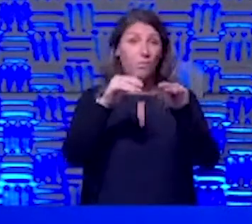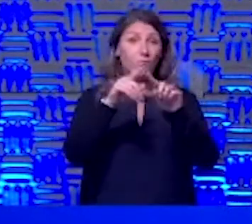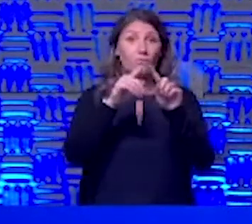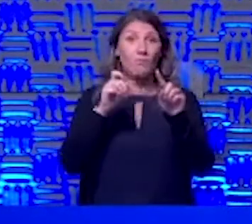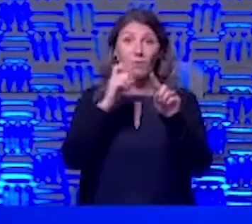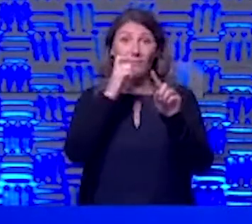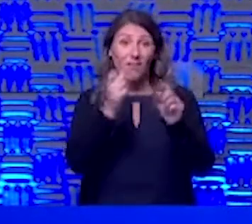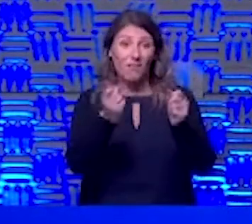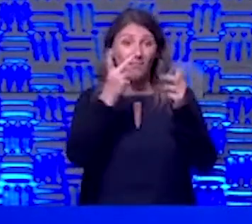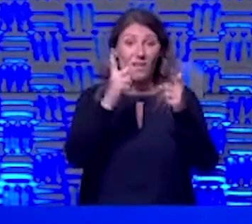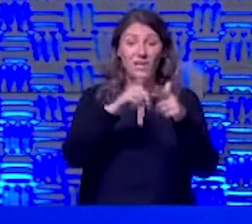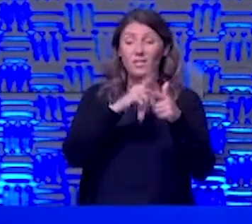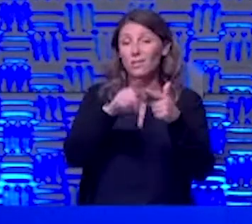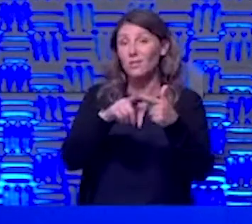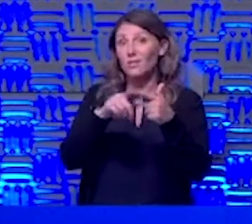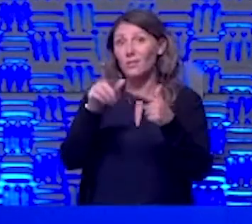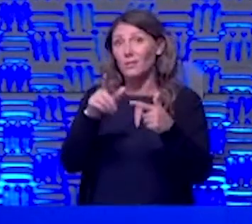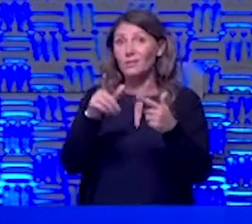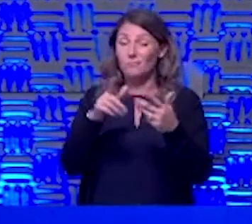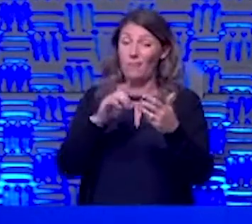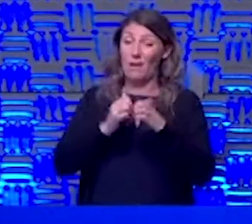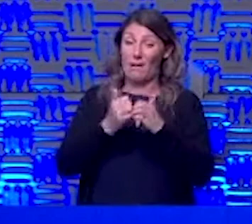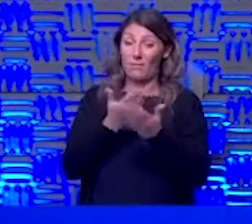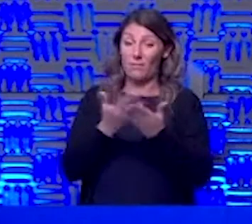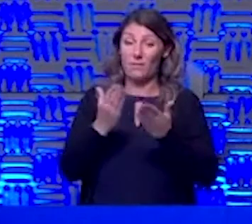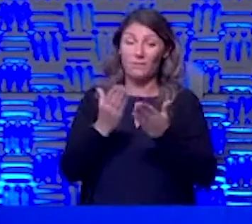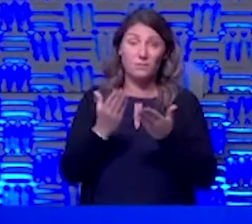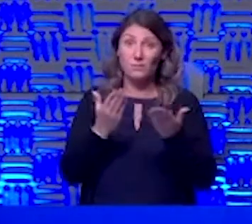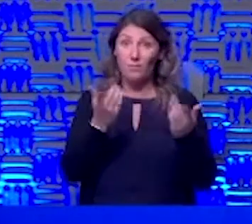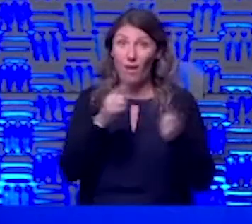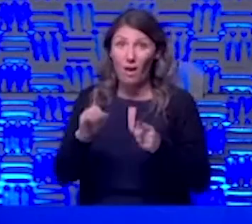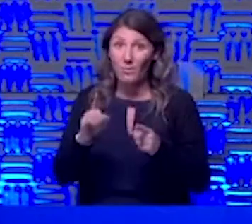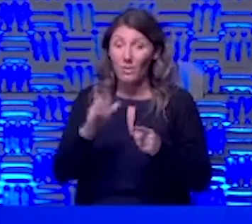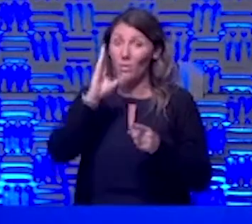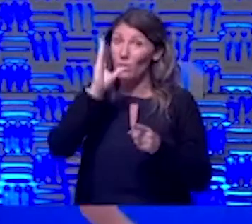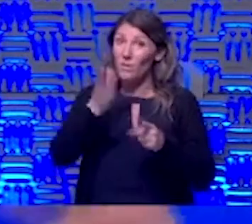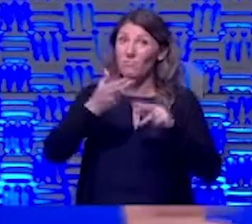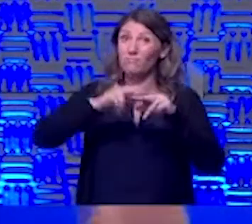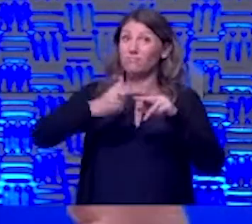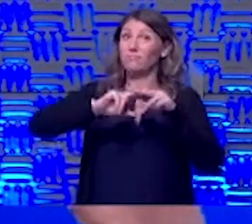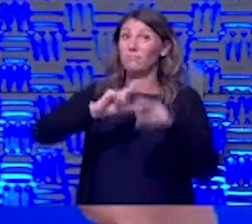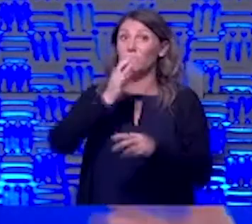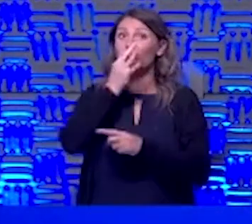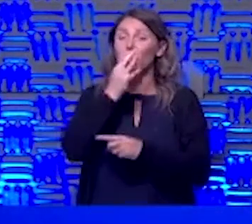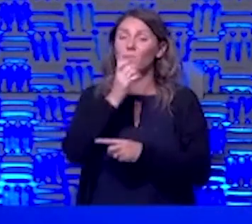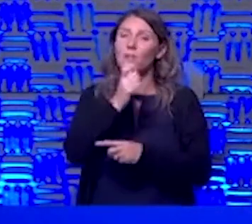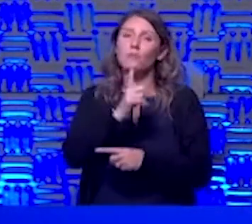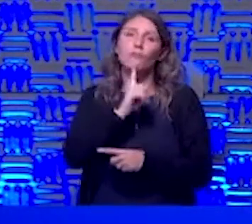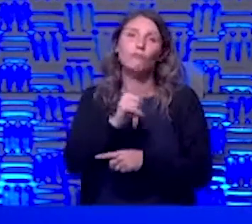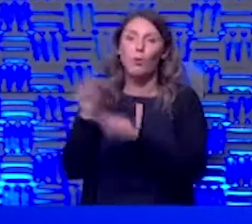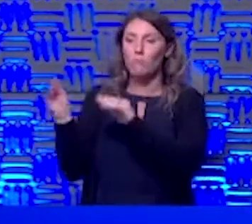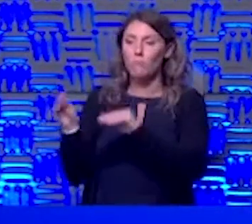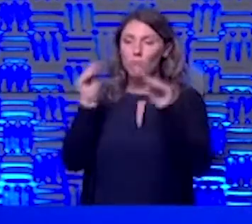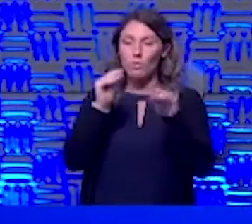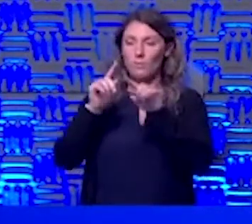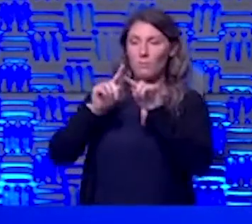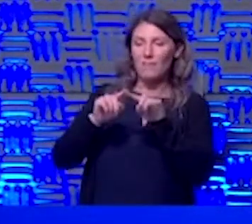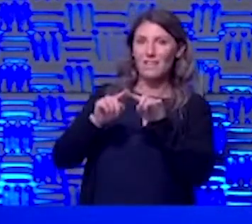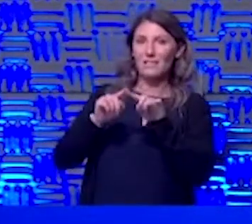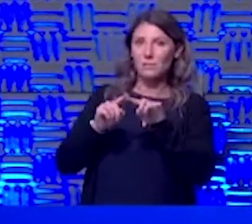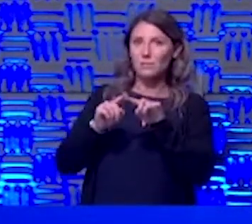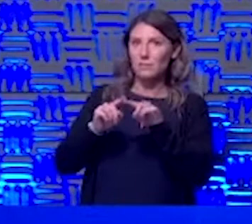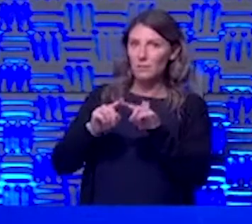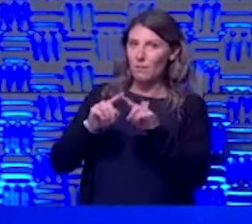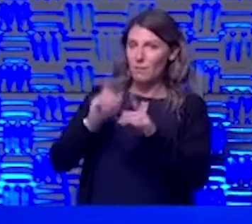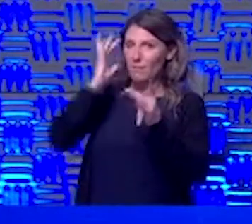very much, that area that didn't very much, the rate things are going to be a lot soon. And so I'm not sure that moving on the basis of disease incidence